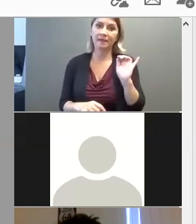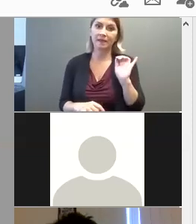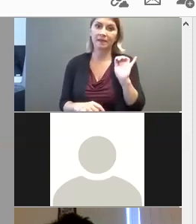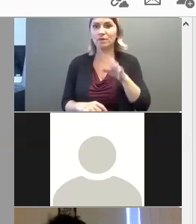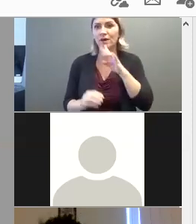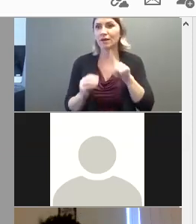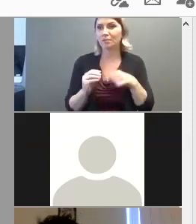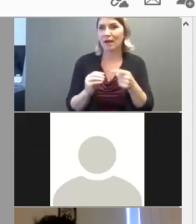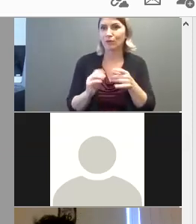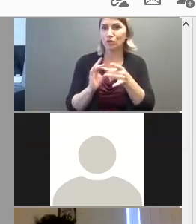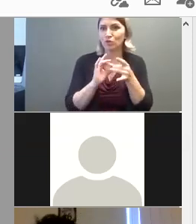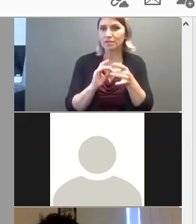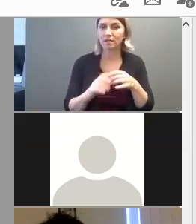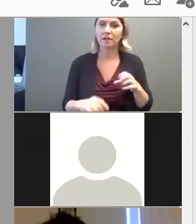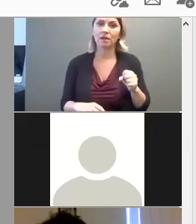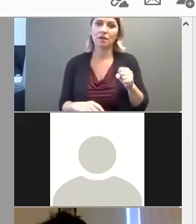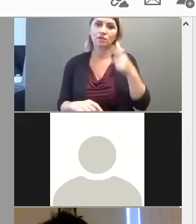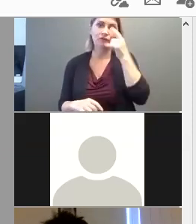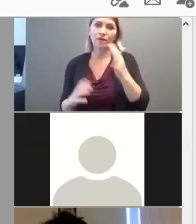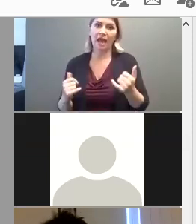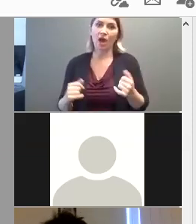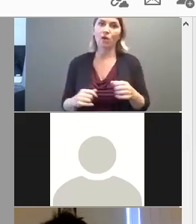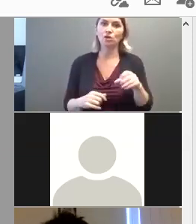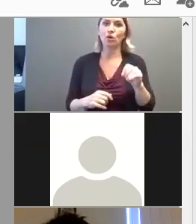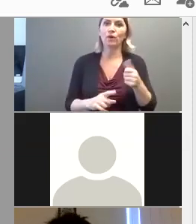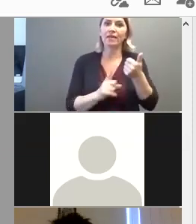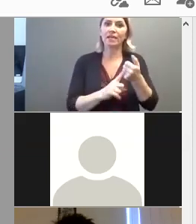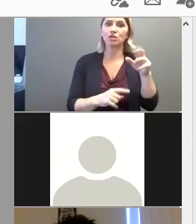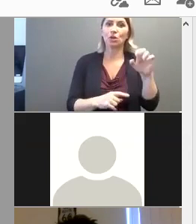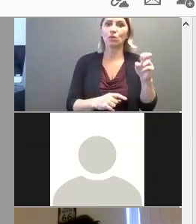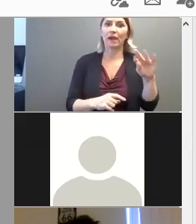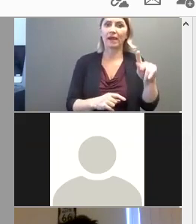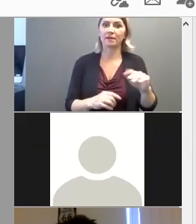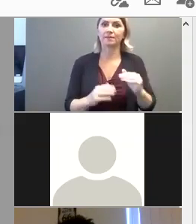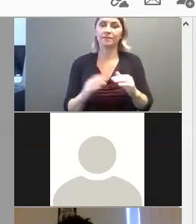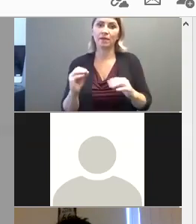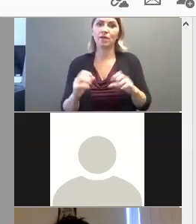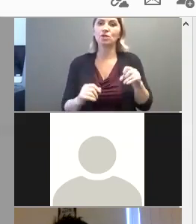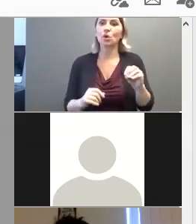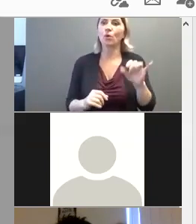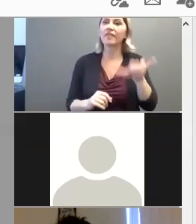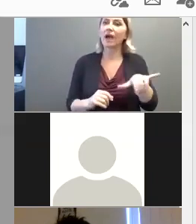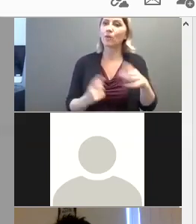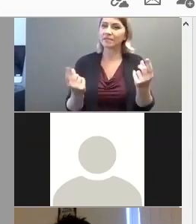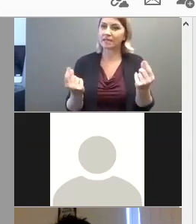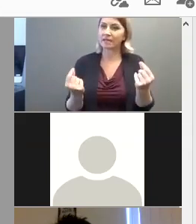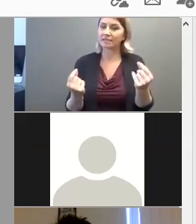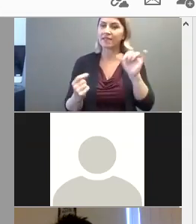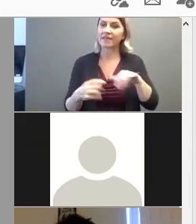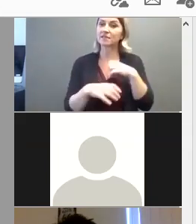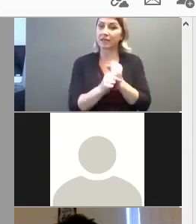talk about unions. But for now, we set every rank of vertices to 0. Essentially, what this does is it is